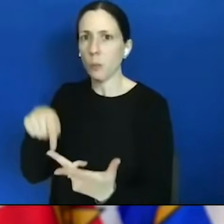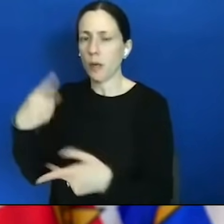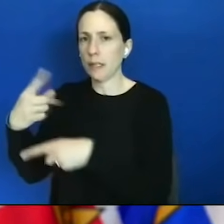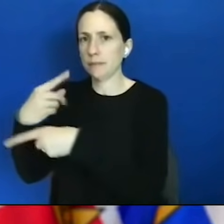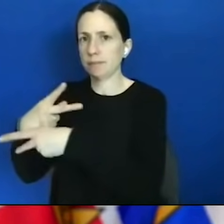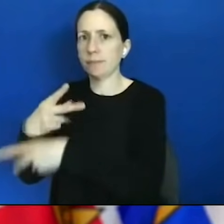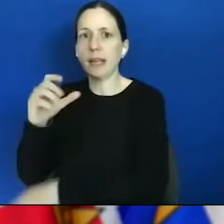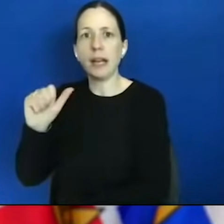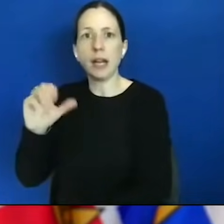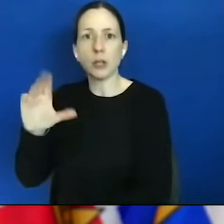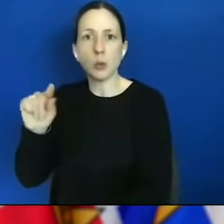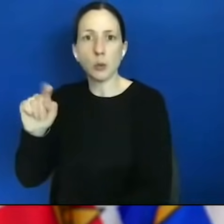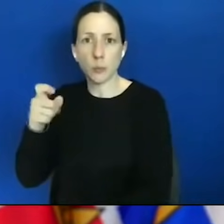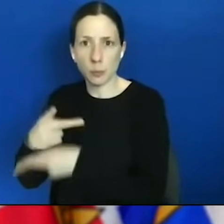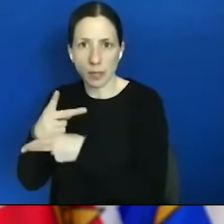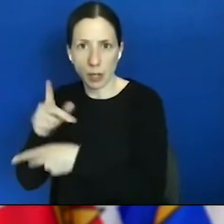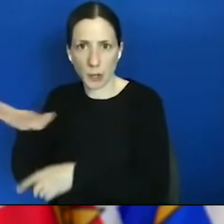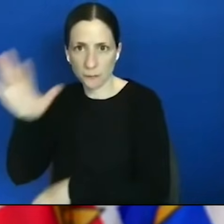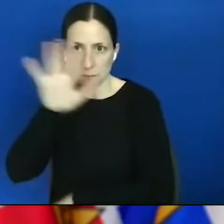the province.